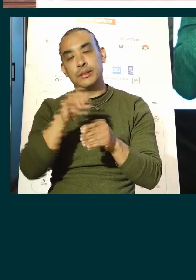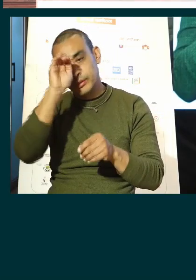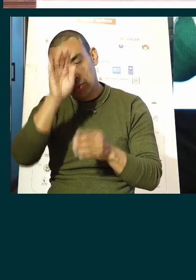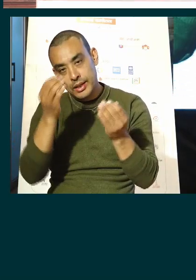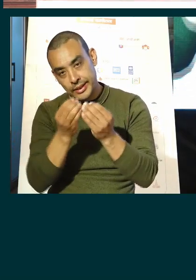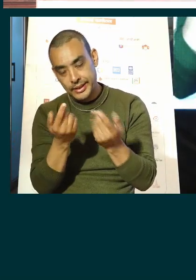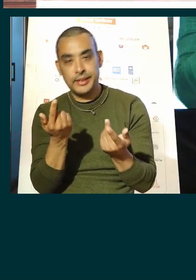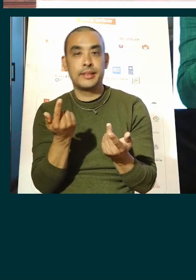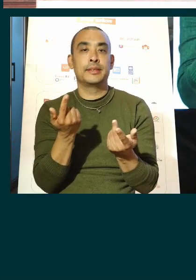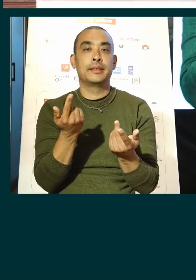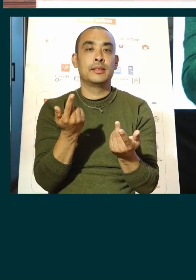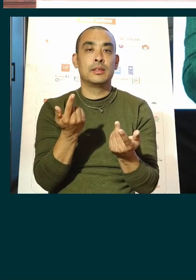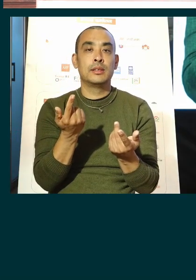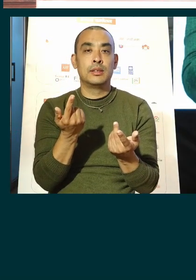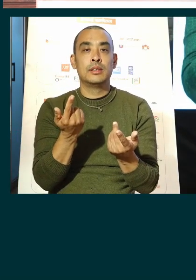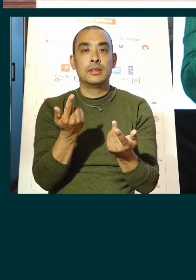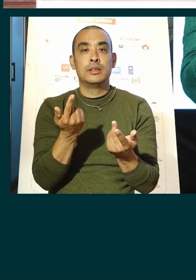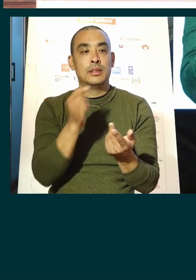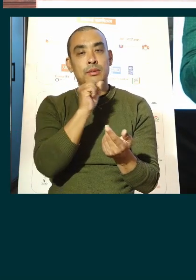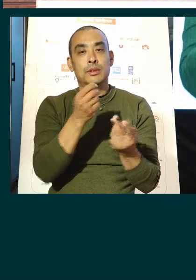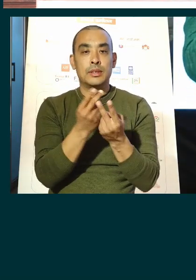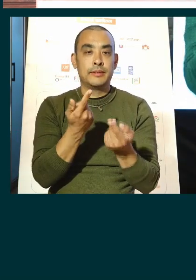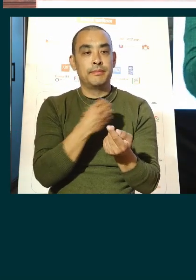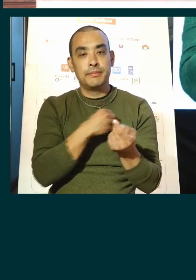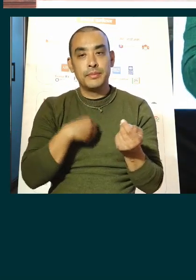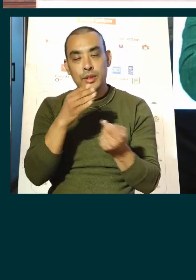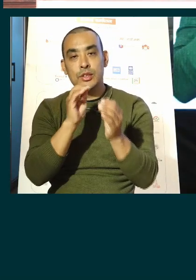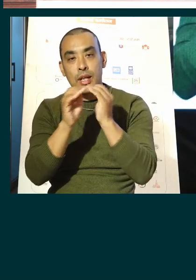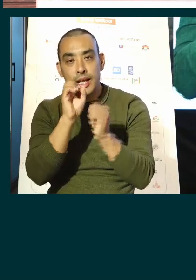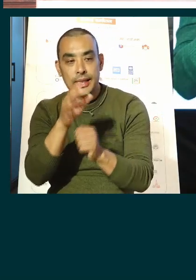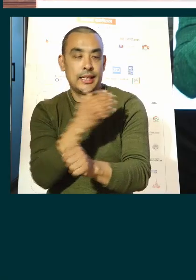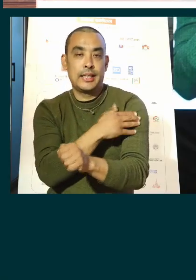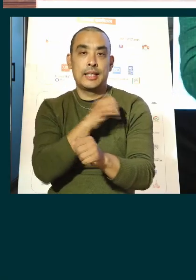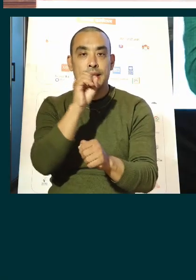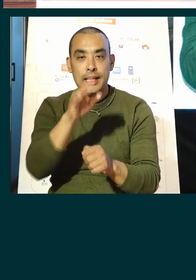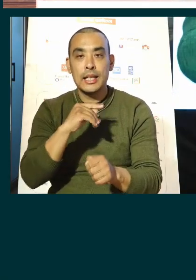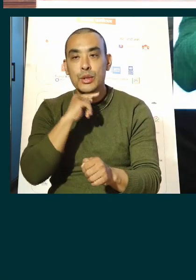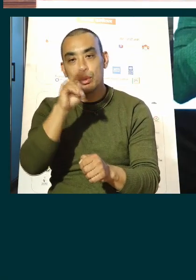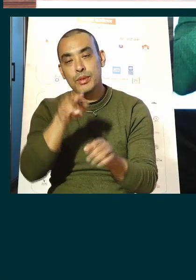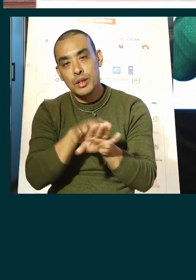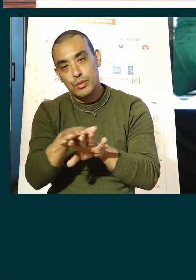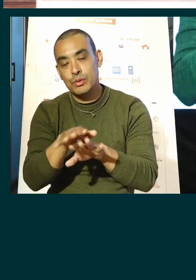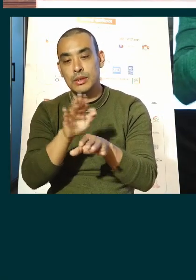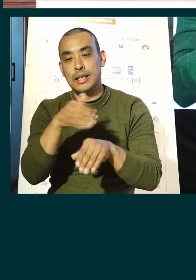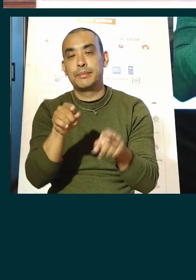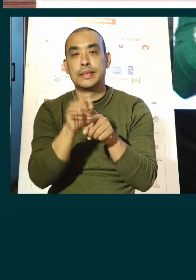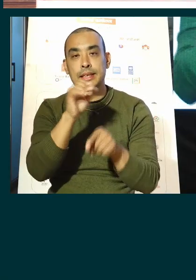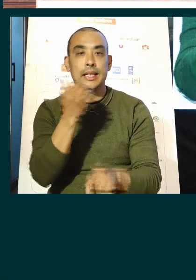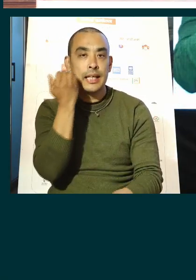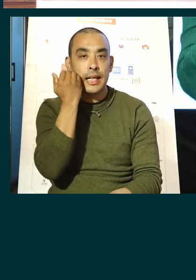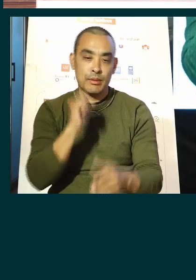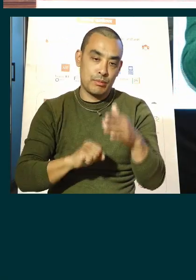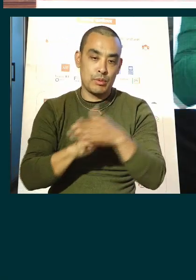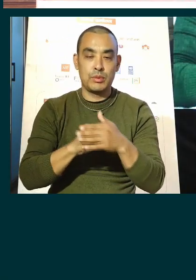information, also offered clinical and counseling services to the adolescent. And the boys who are the part of this